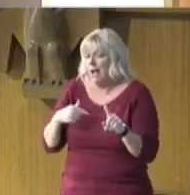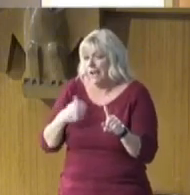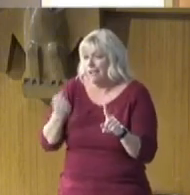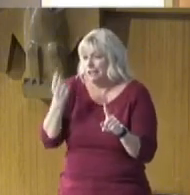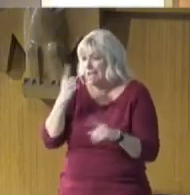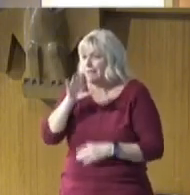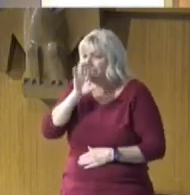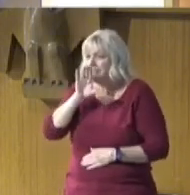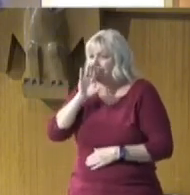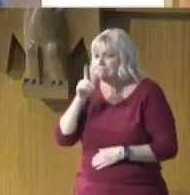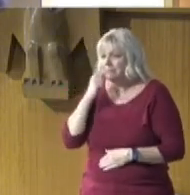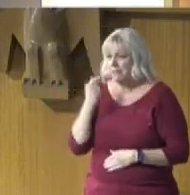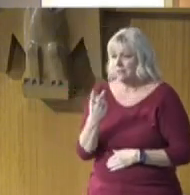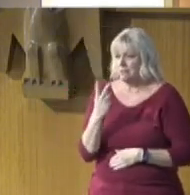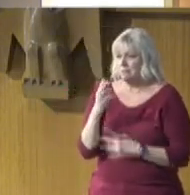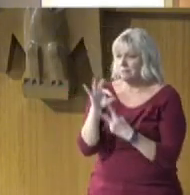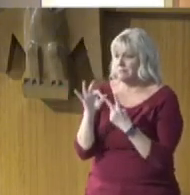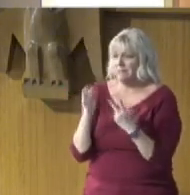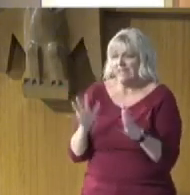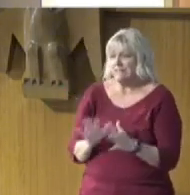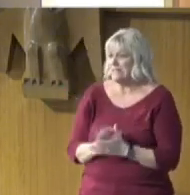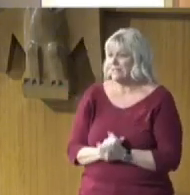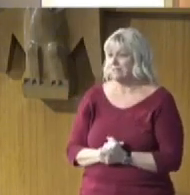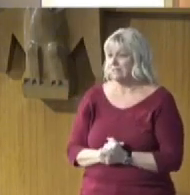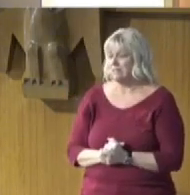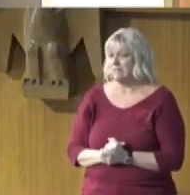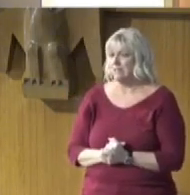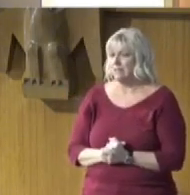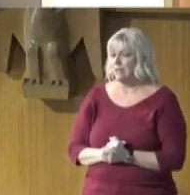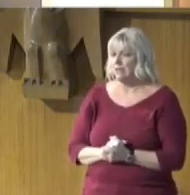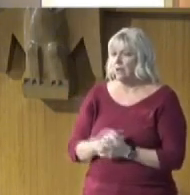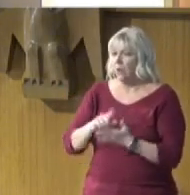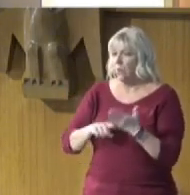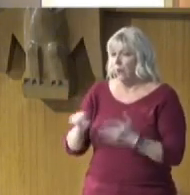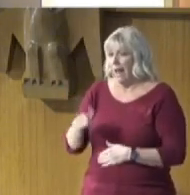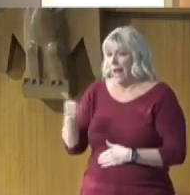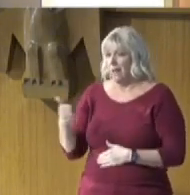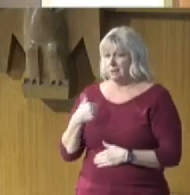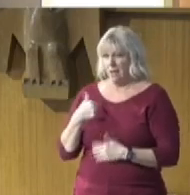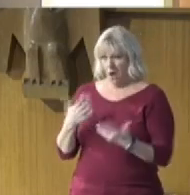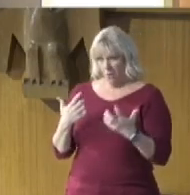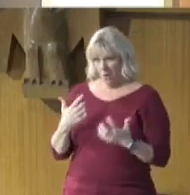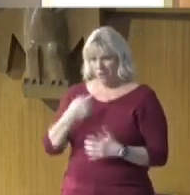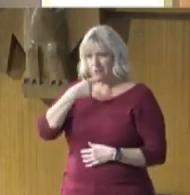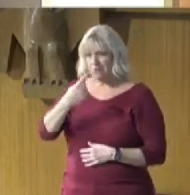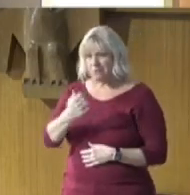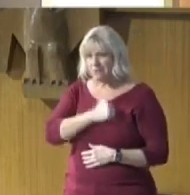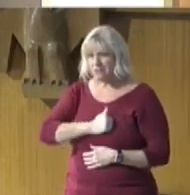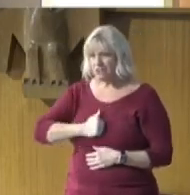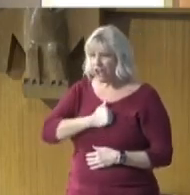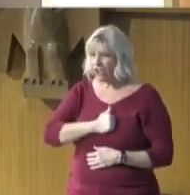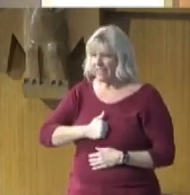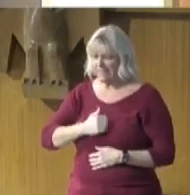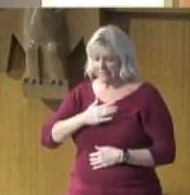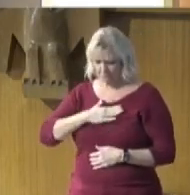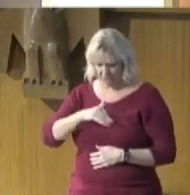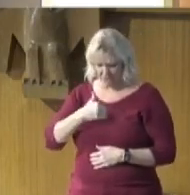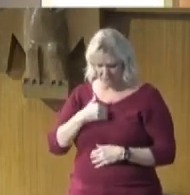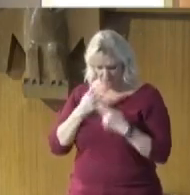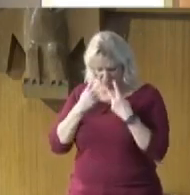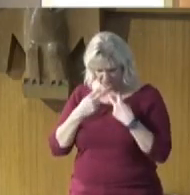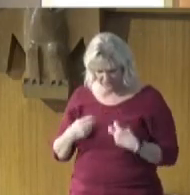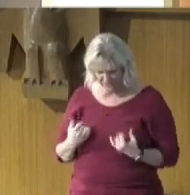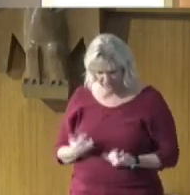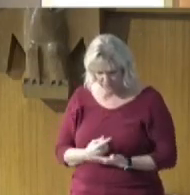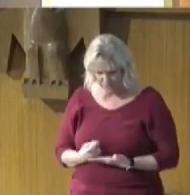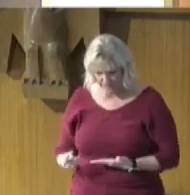the next thing is there anything that I can say or that I want to say I'm sorry for? And after some soul search this week, I can think of one thing that I